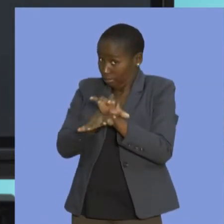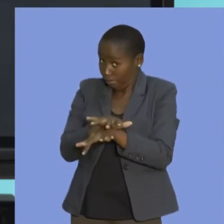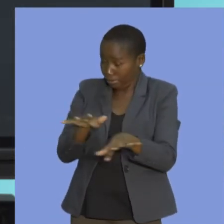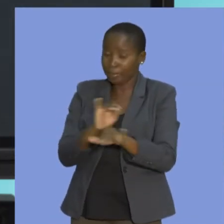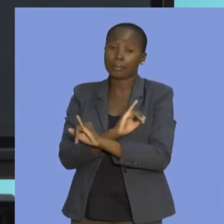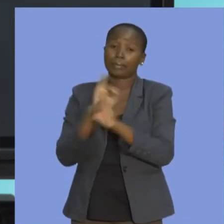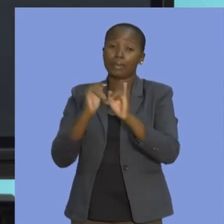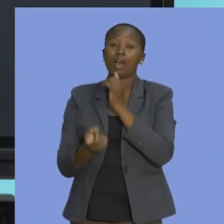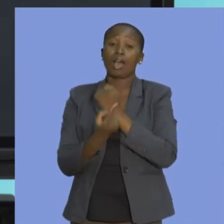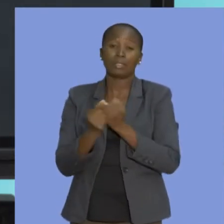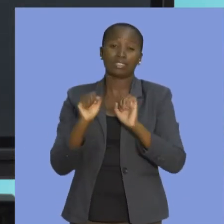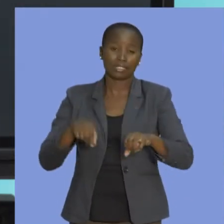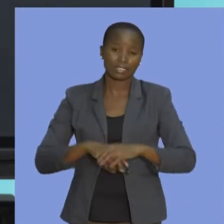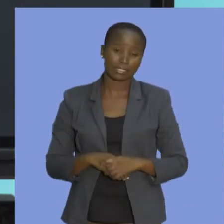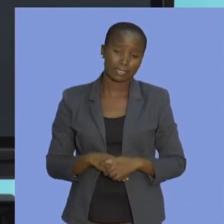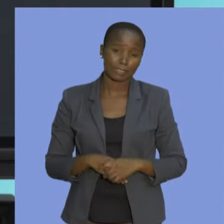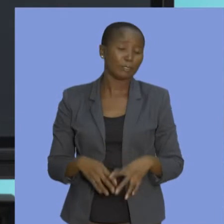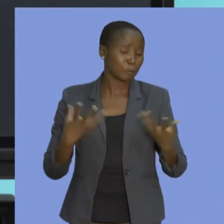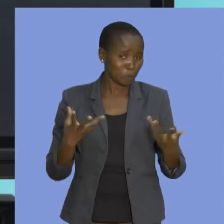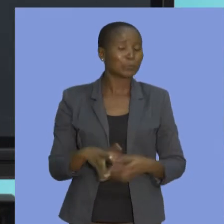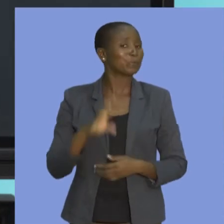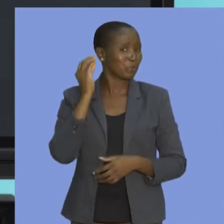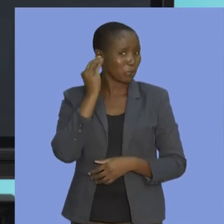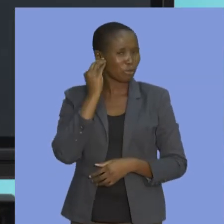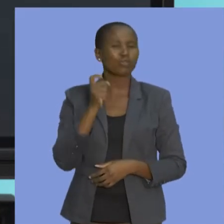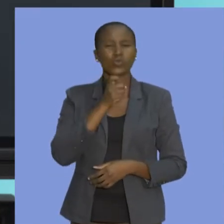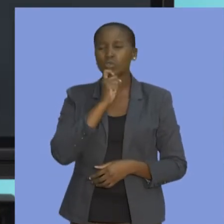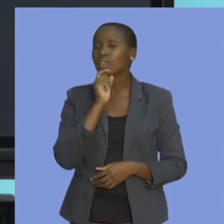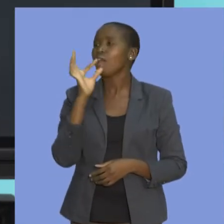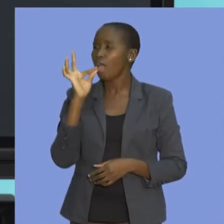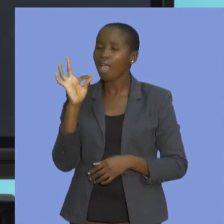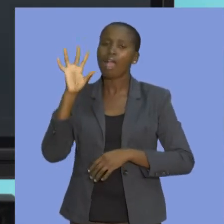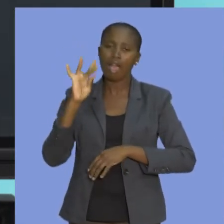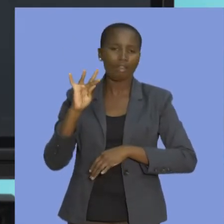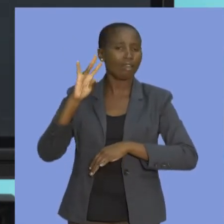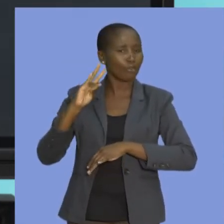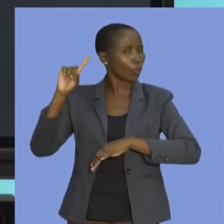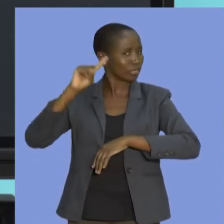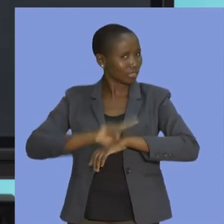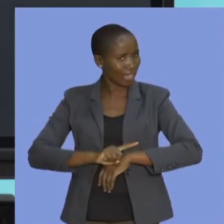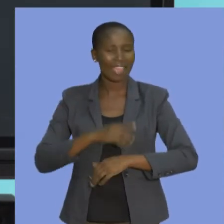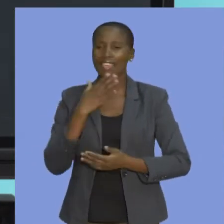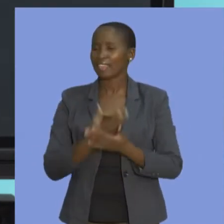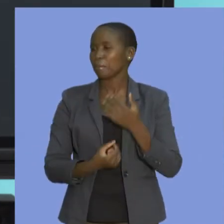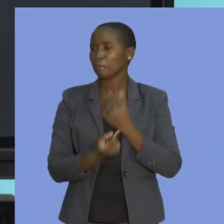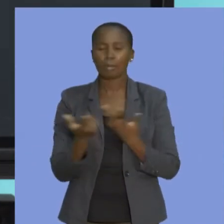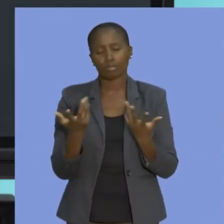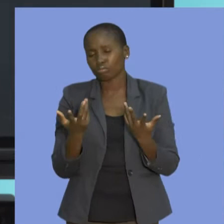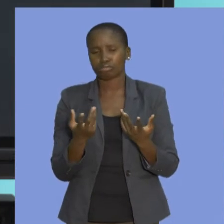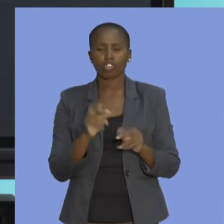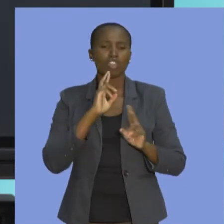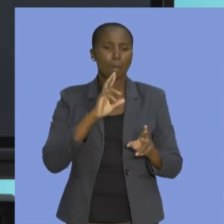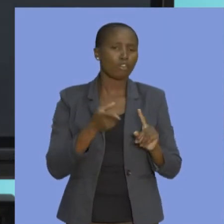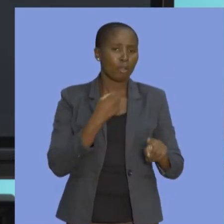So data is used on daily basis. You know, it can be in reporting of the pandemic, can be used by